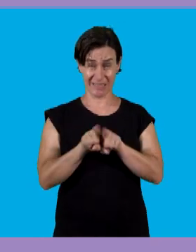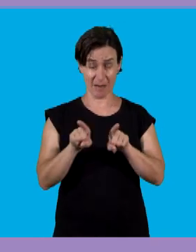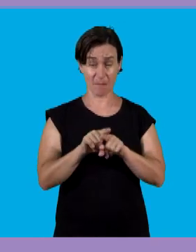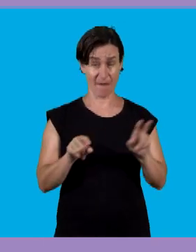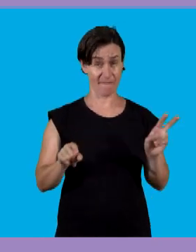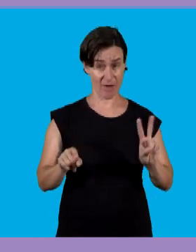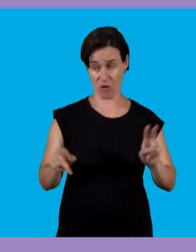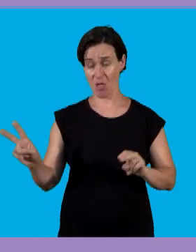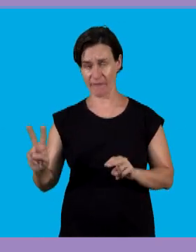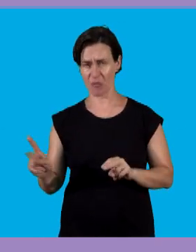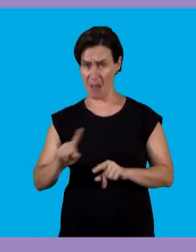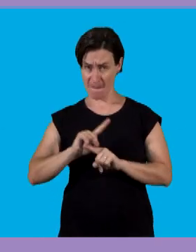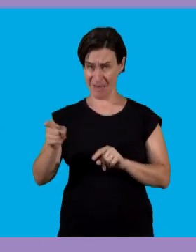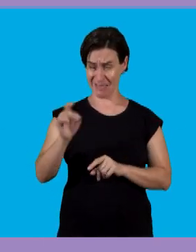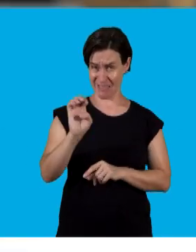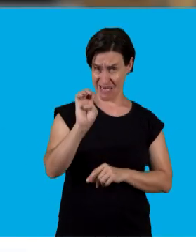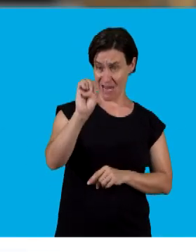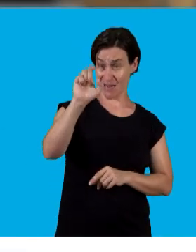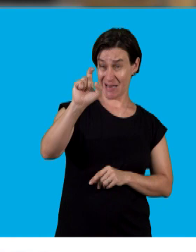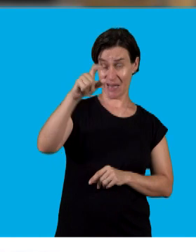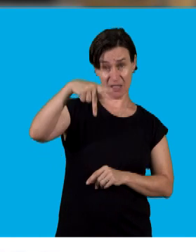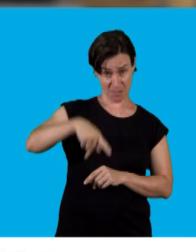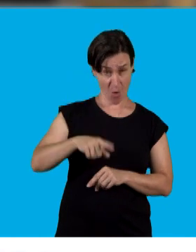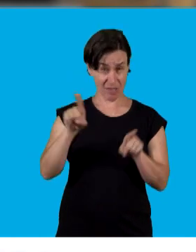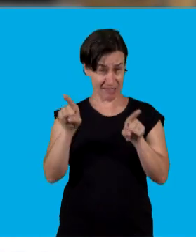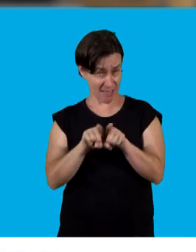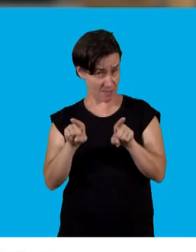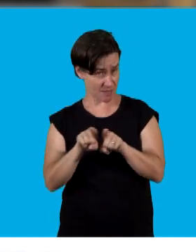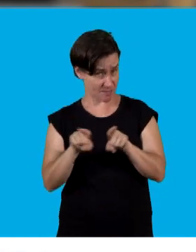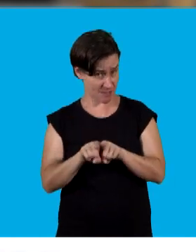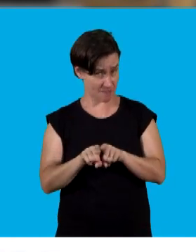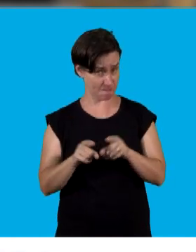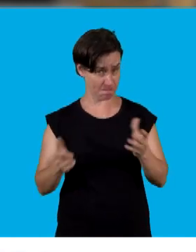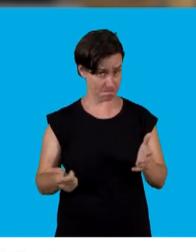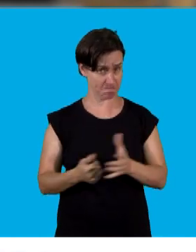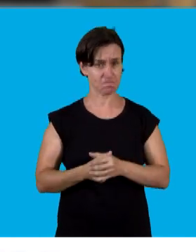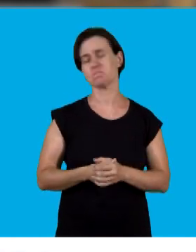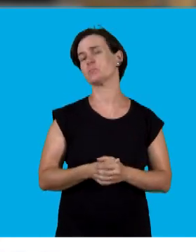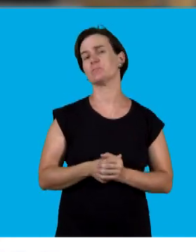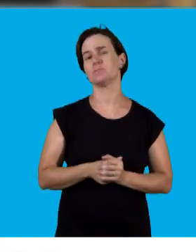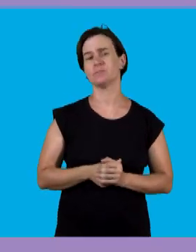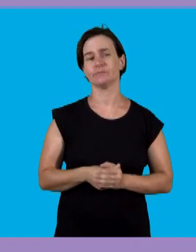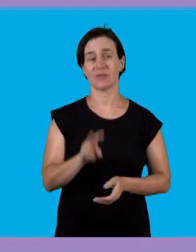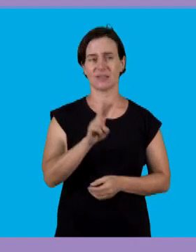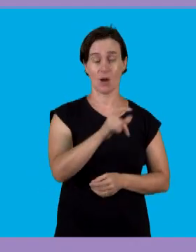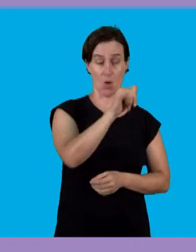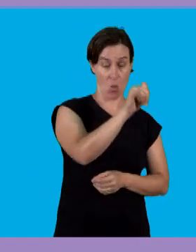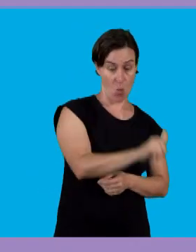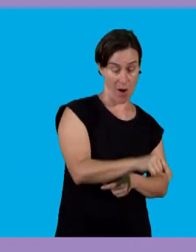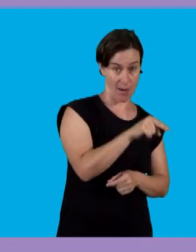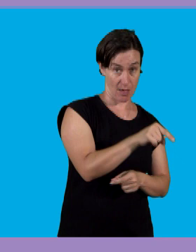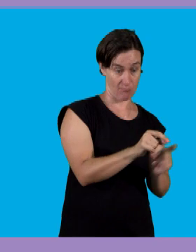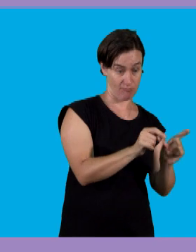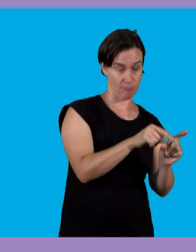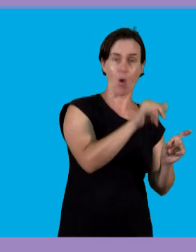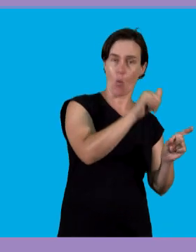not enough. We have to make sure that those variables have the same exponents. So now let's look at the y. The y